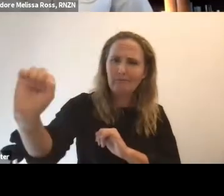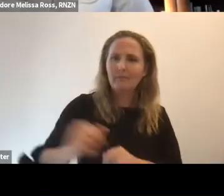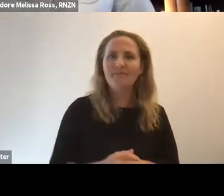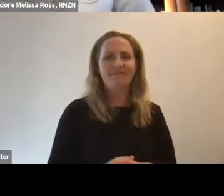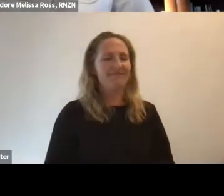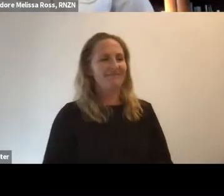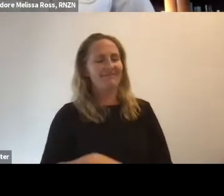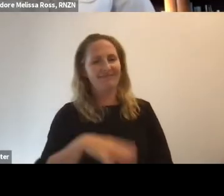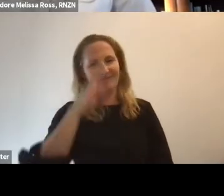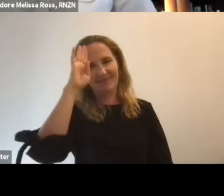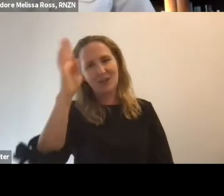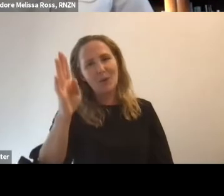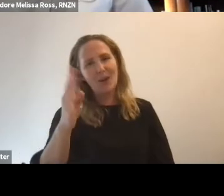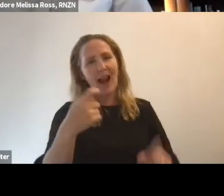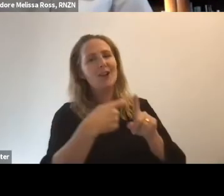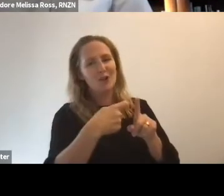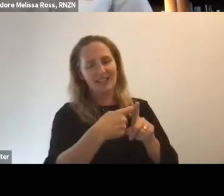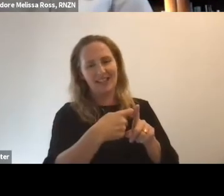Kirsten, and good evening, everyone.